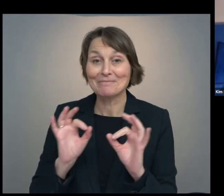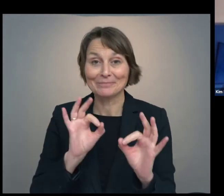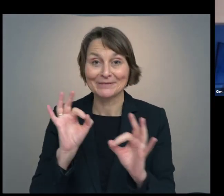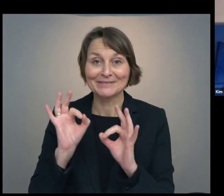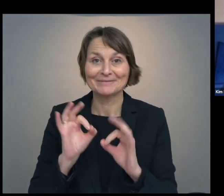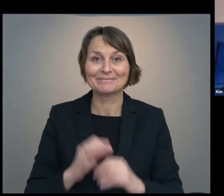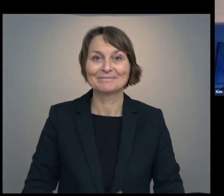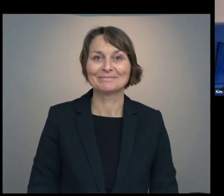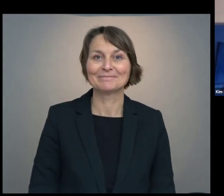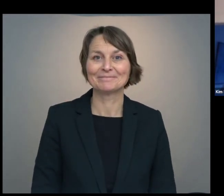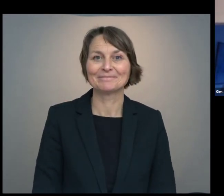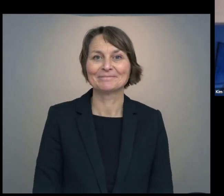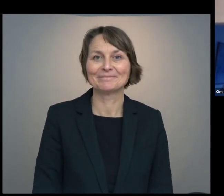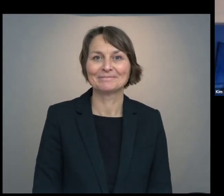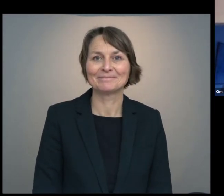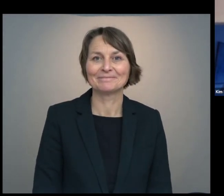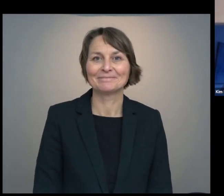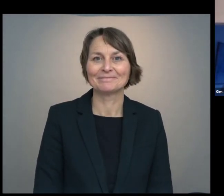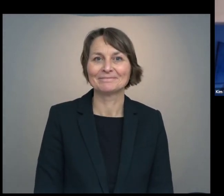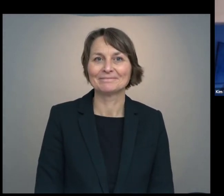Brilliant. Thank you.